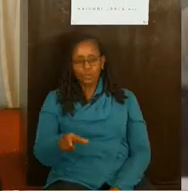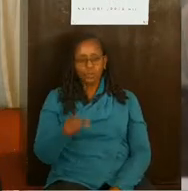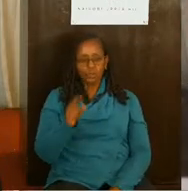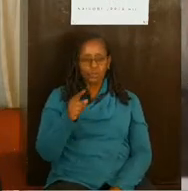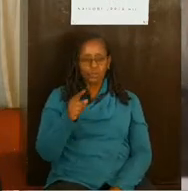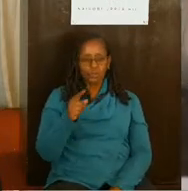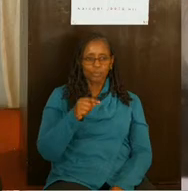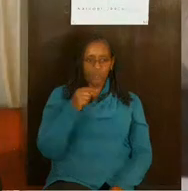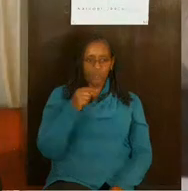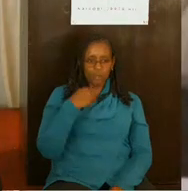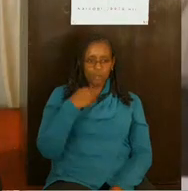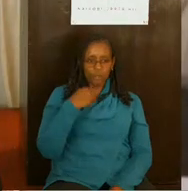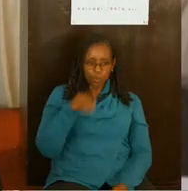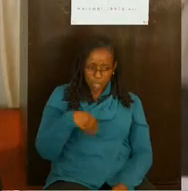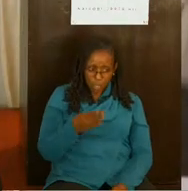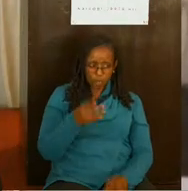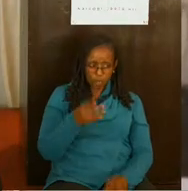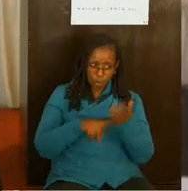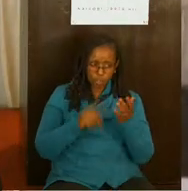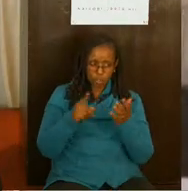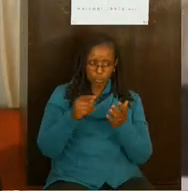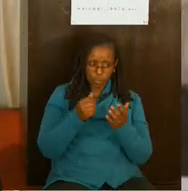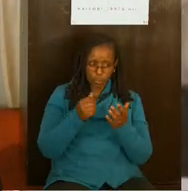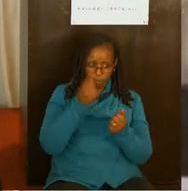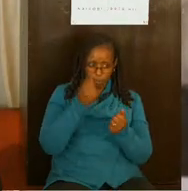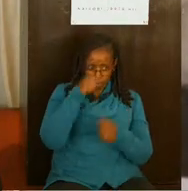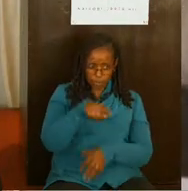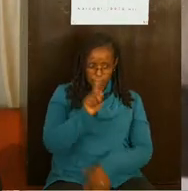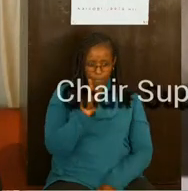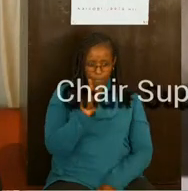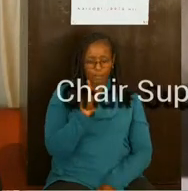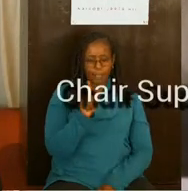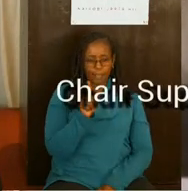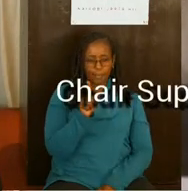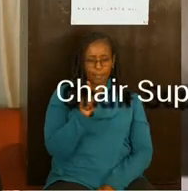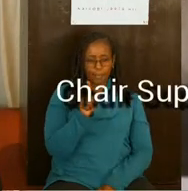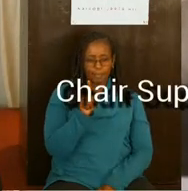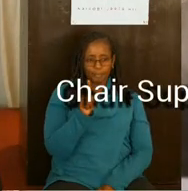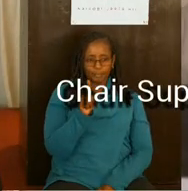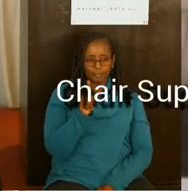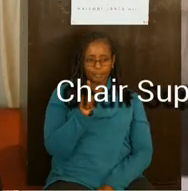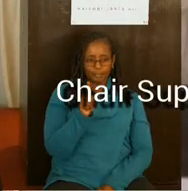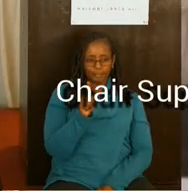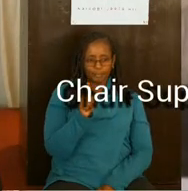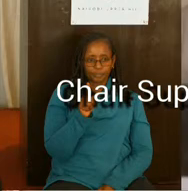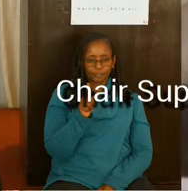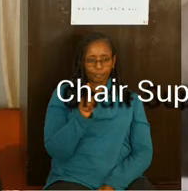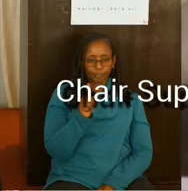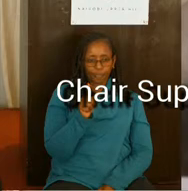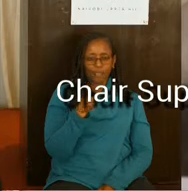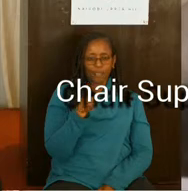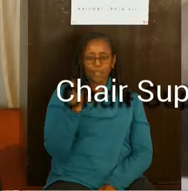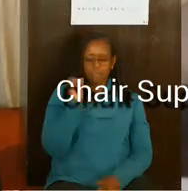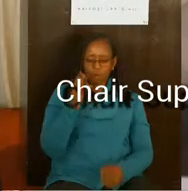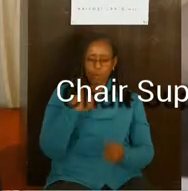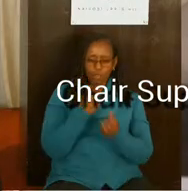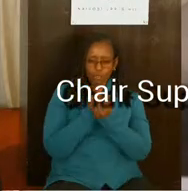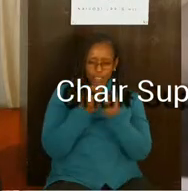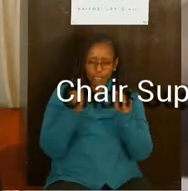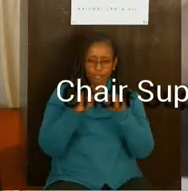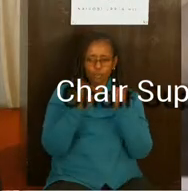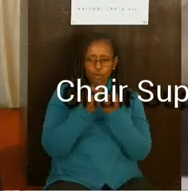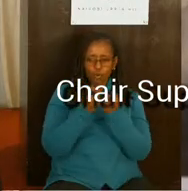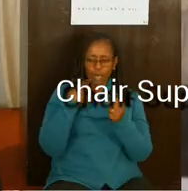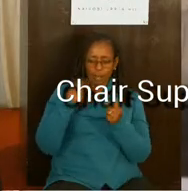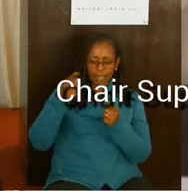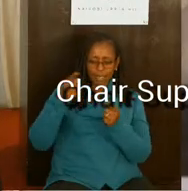you need to give uh what you what you really love for yourself the preservation of a social order depends on each and every member of the